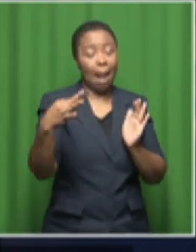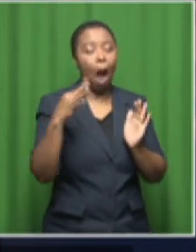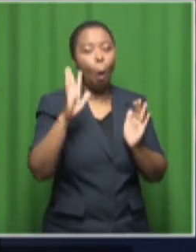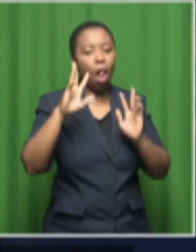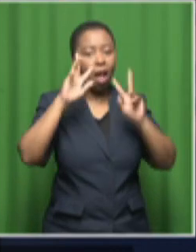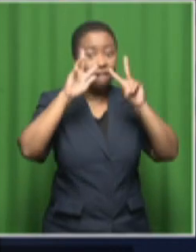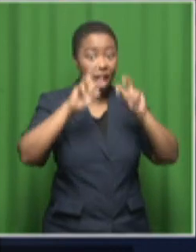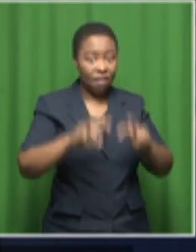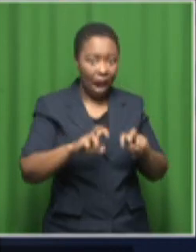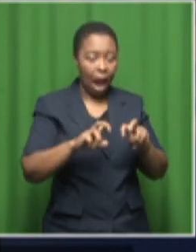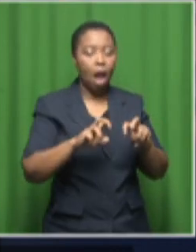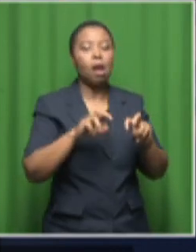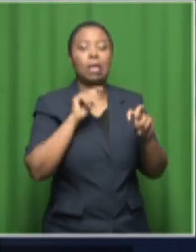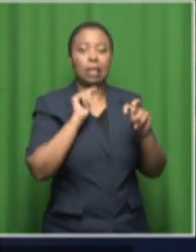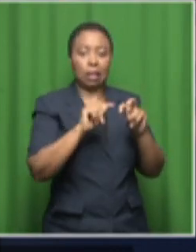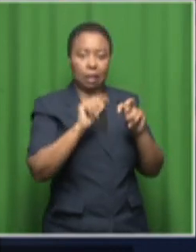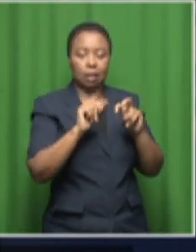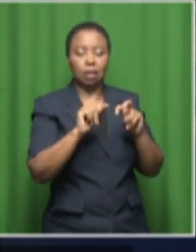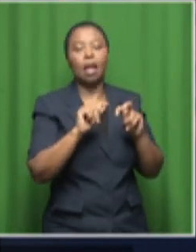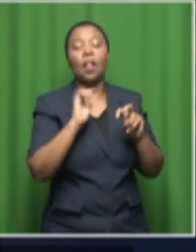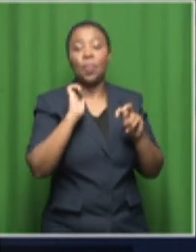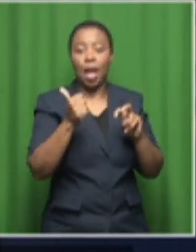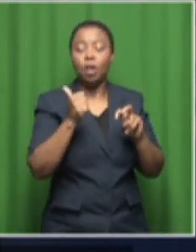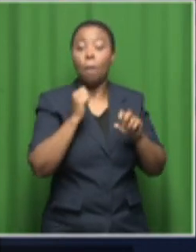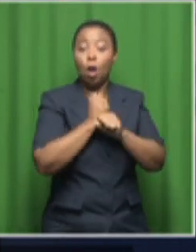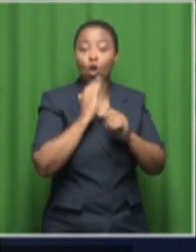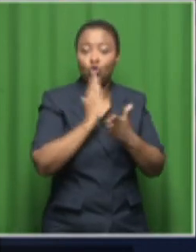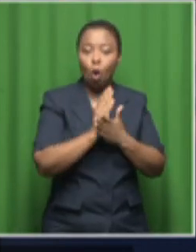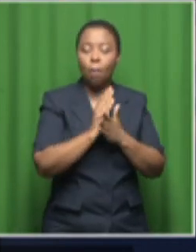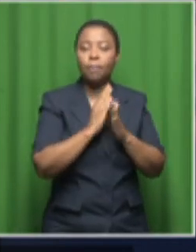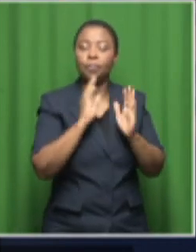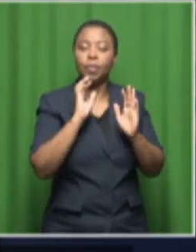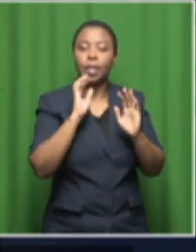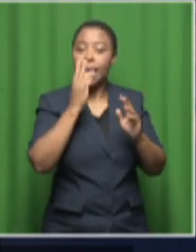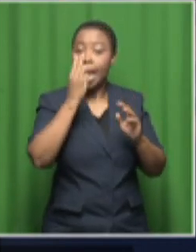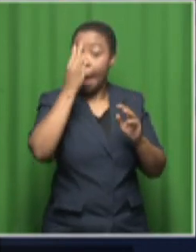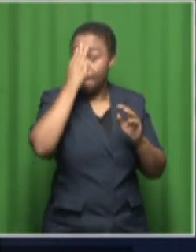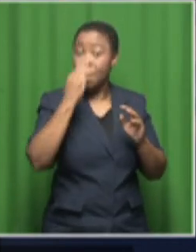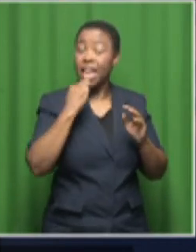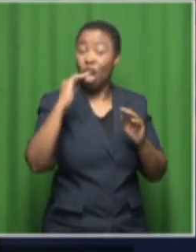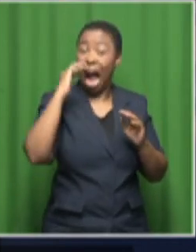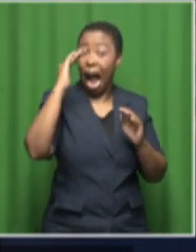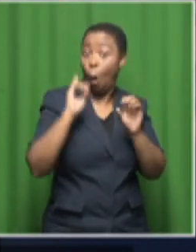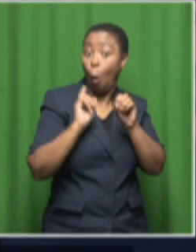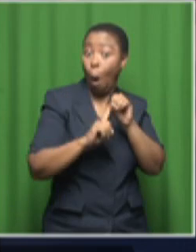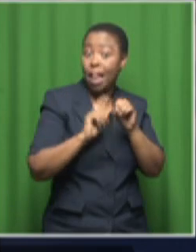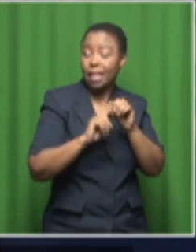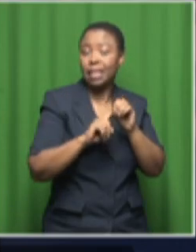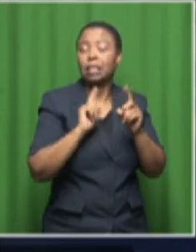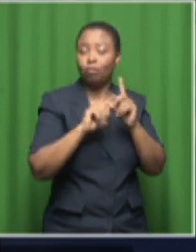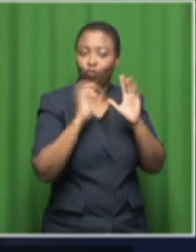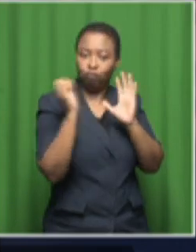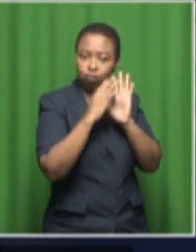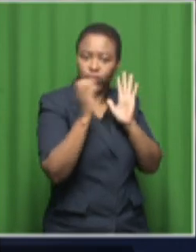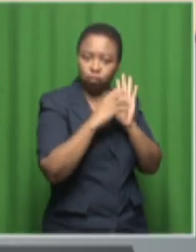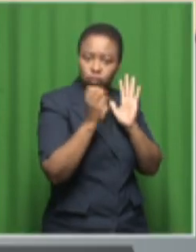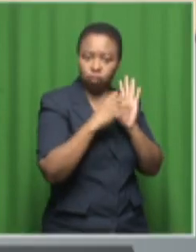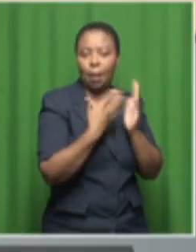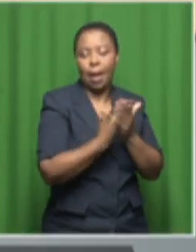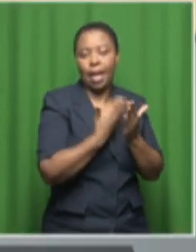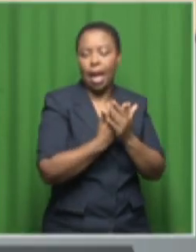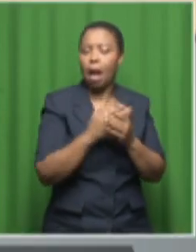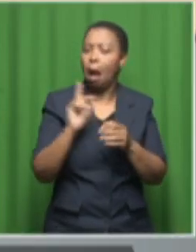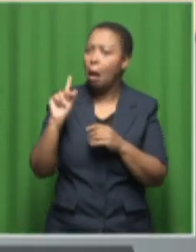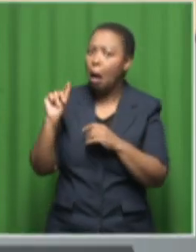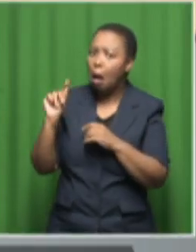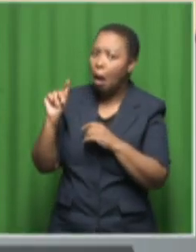you on that layer, and then also ensure that you're uploading high quality images and profile prompts as well. One may